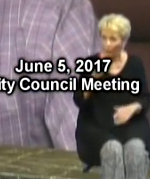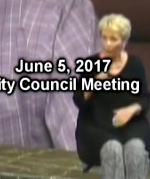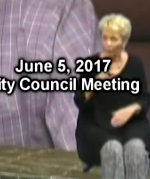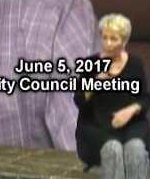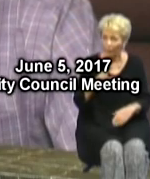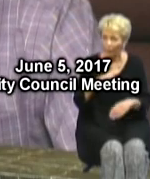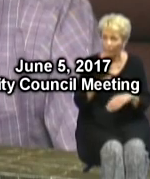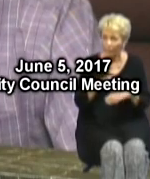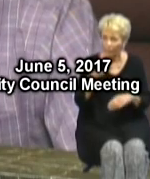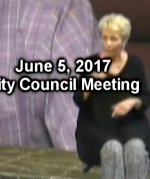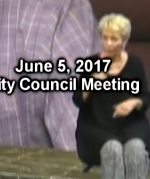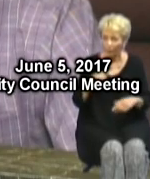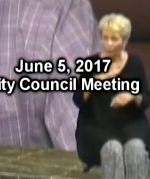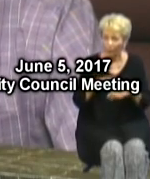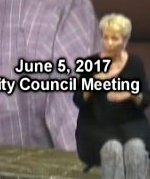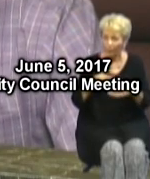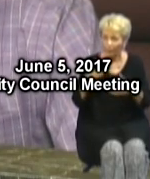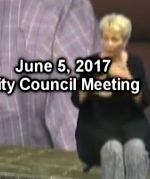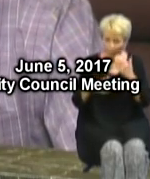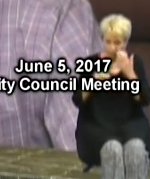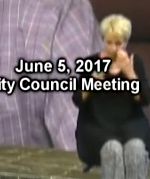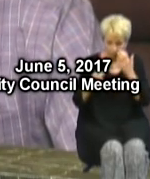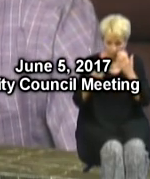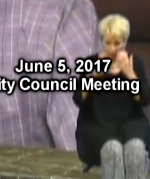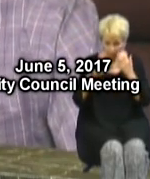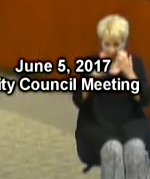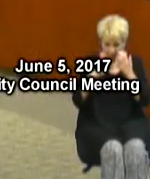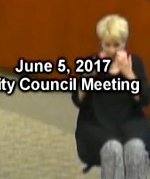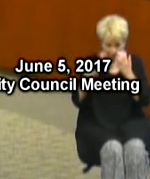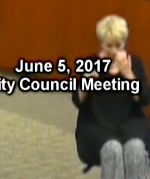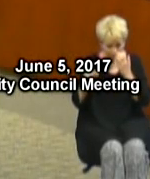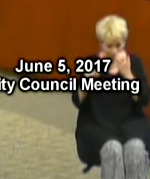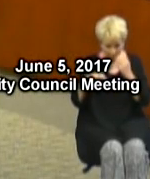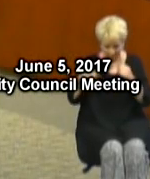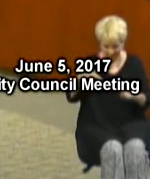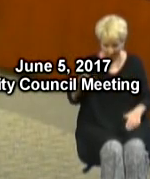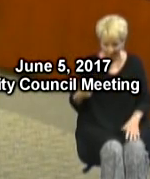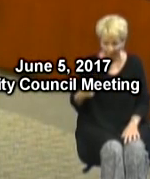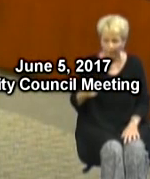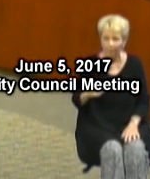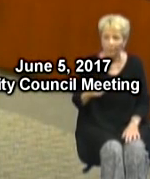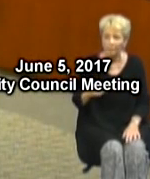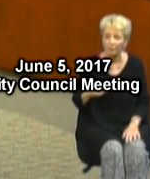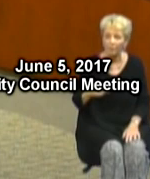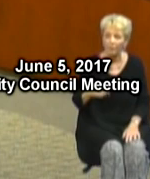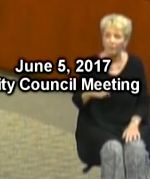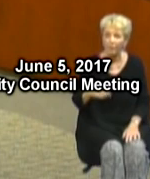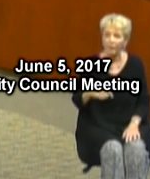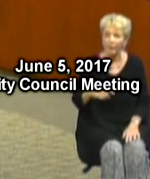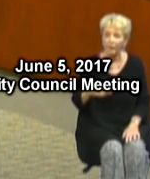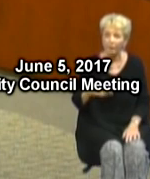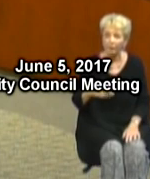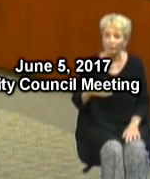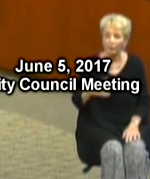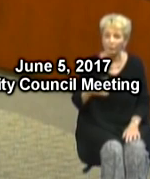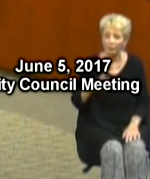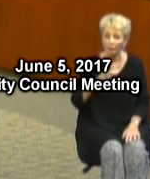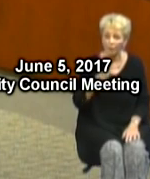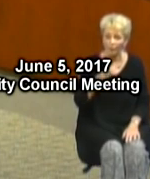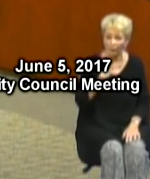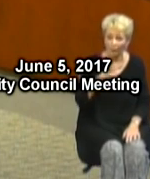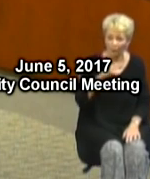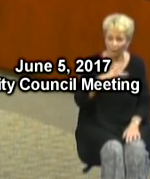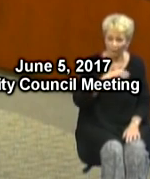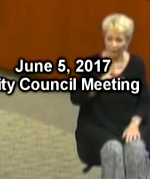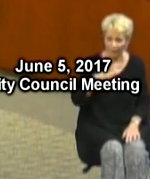Advisory Committee for a term to expire June 3rd, 2020. Second. Have a motion and a second. All in favor of Thomas Reap,